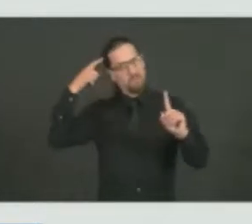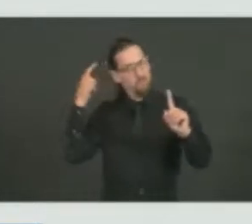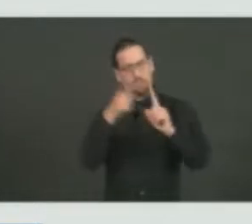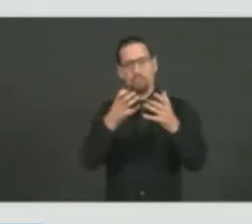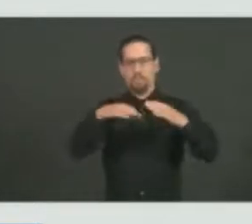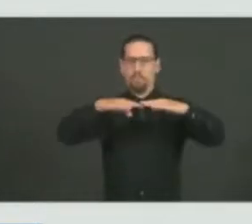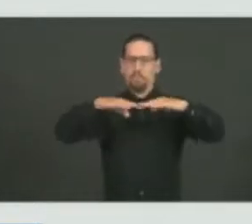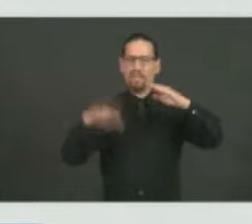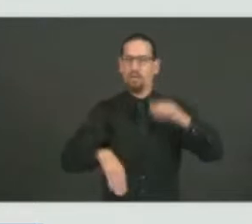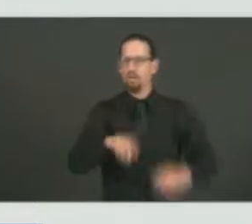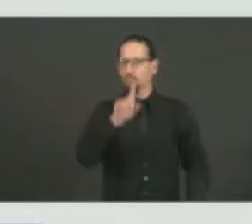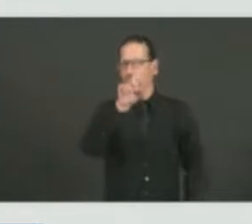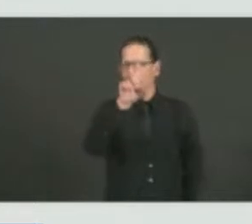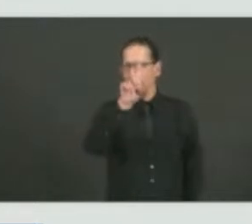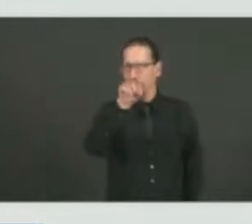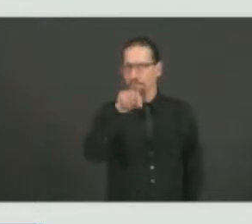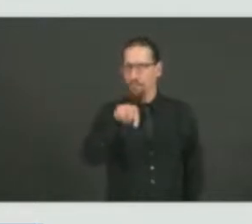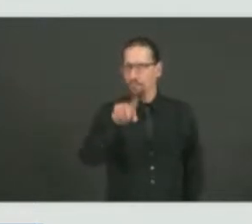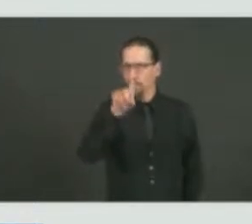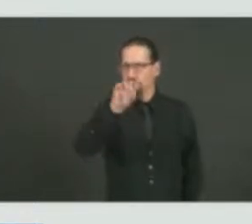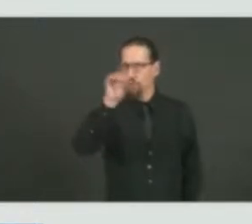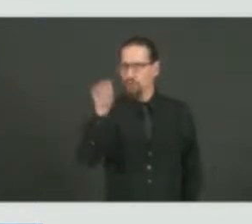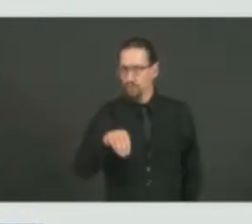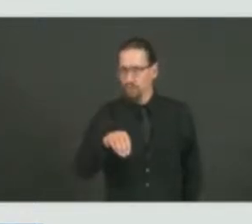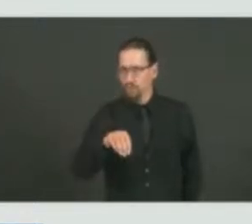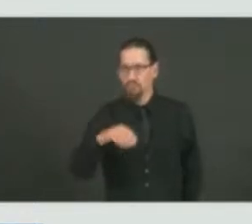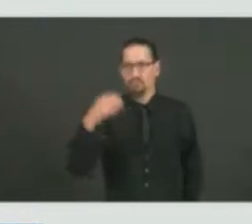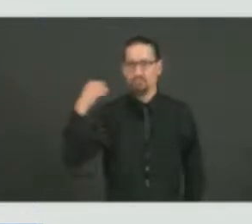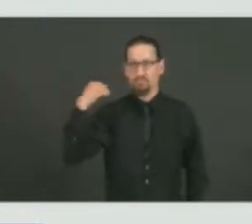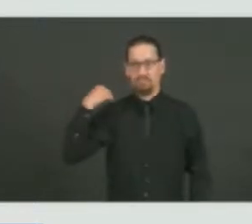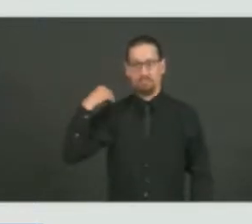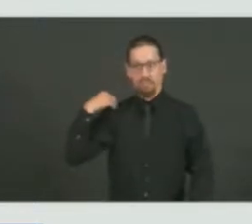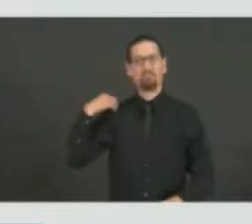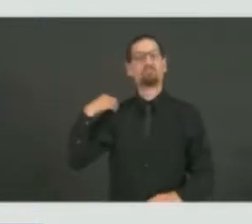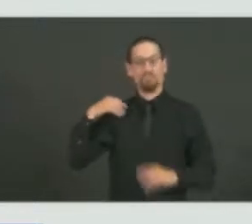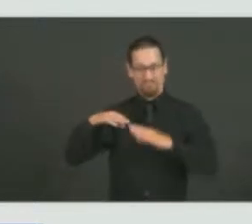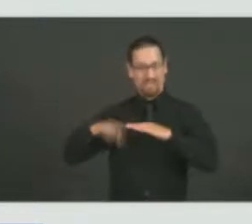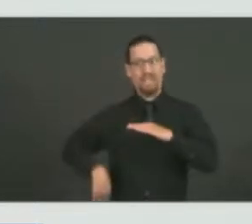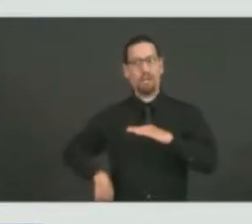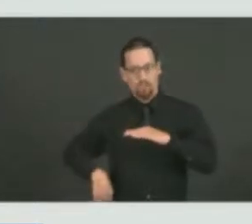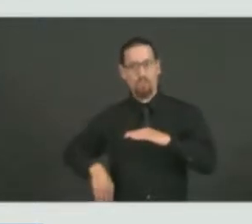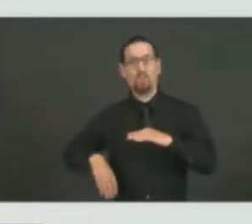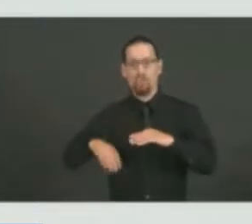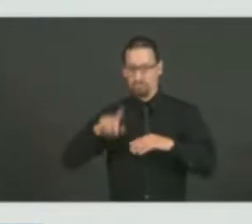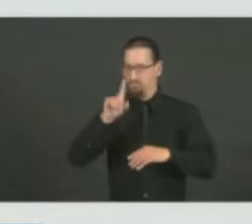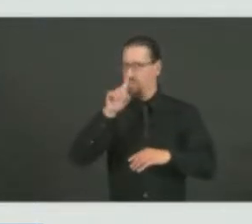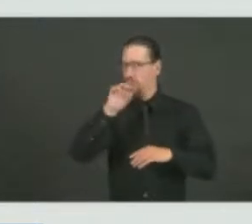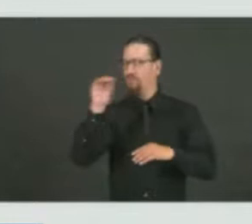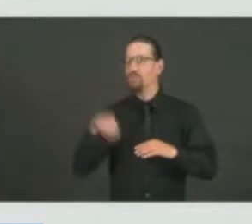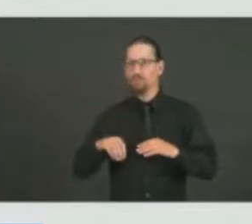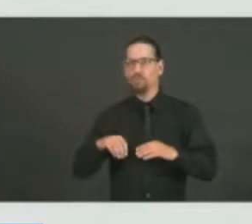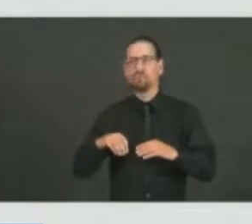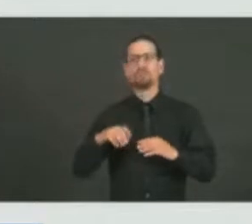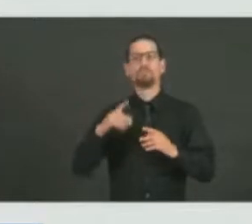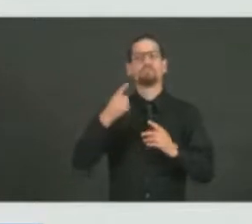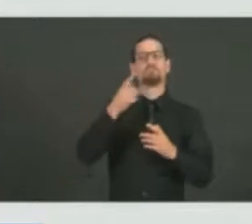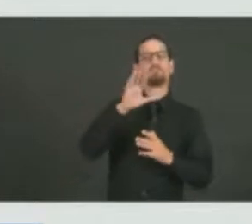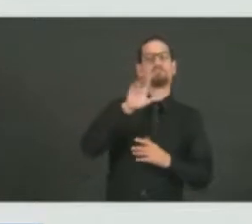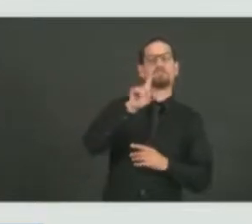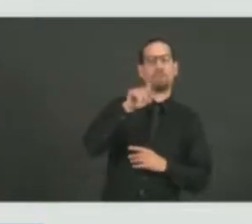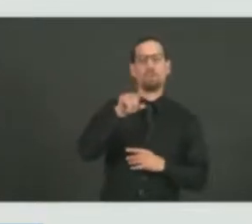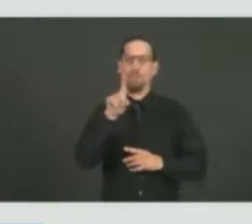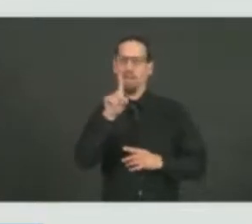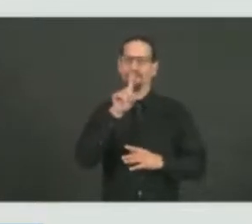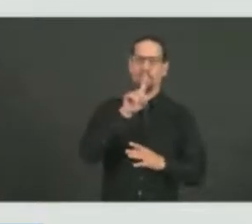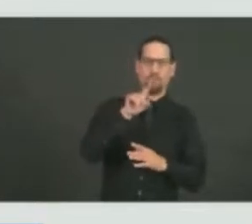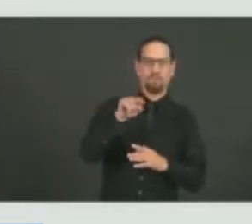We had been below 1 for some time, and we have certainly been hovering at around 1 or 1.1.